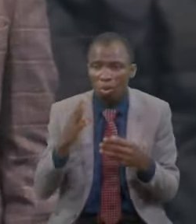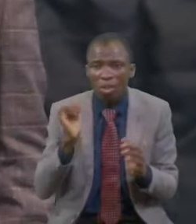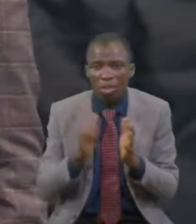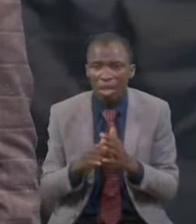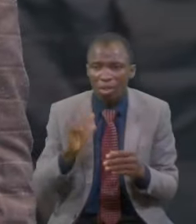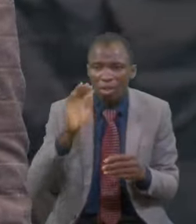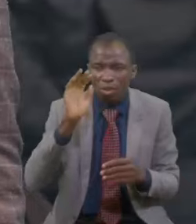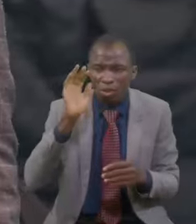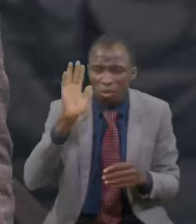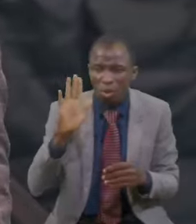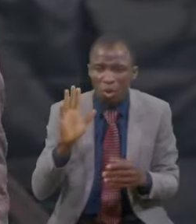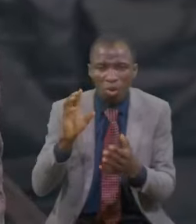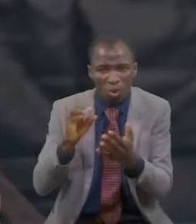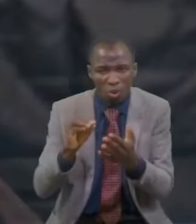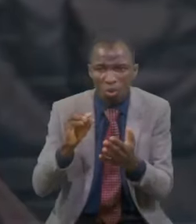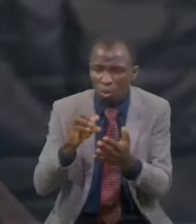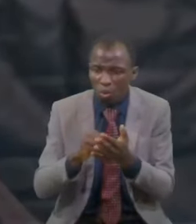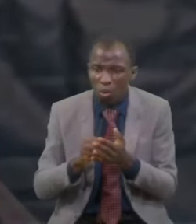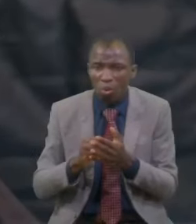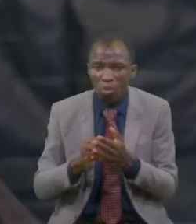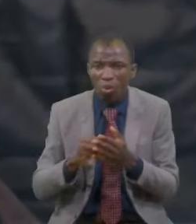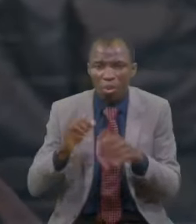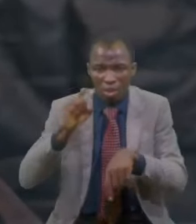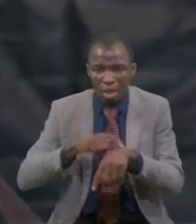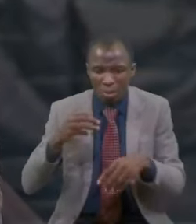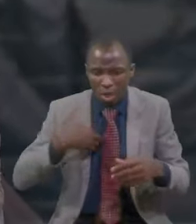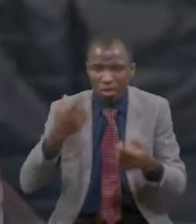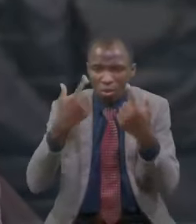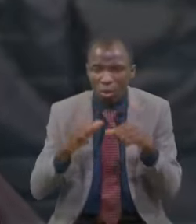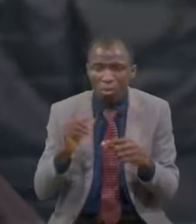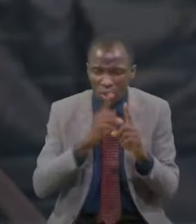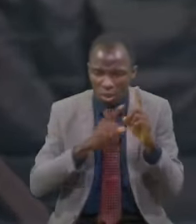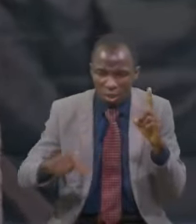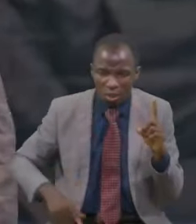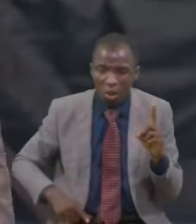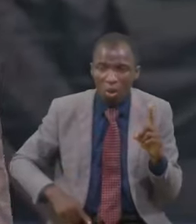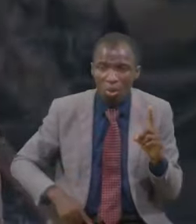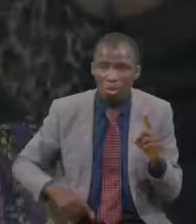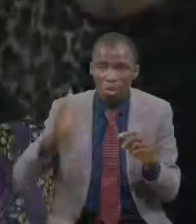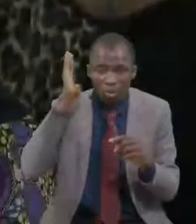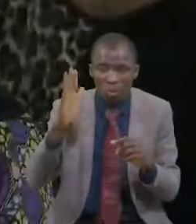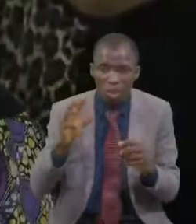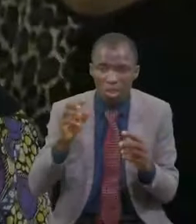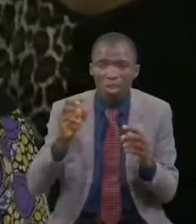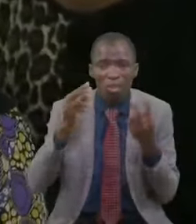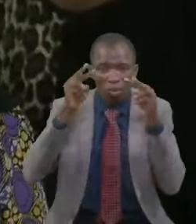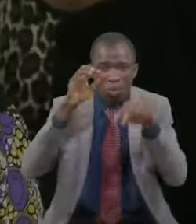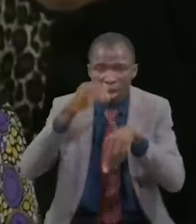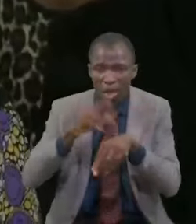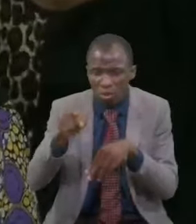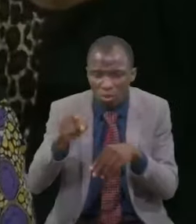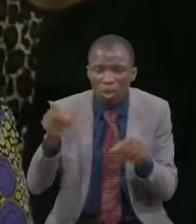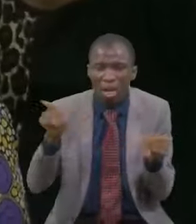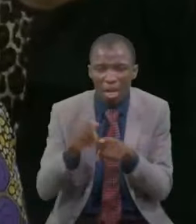own time has come. God will look at you as a peculiar person. And he